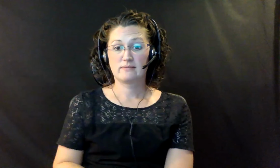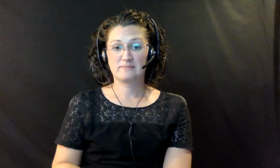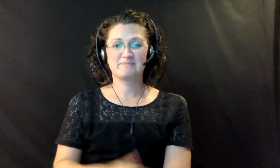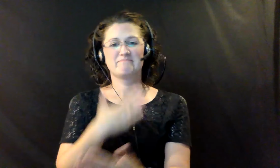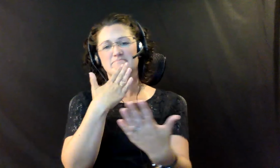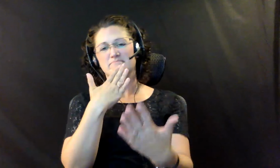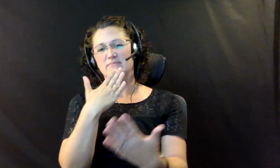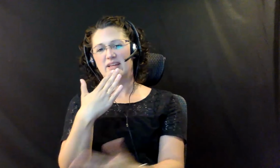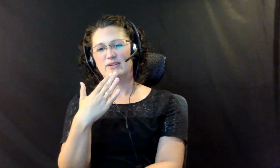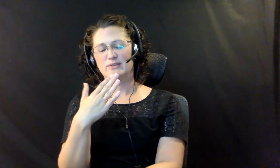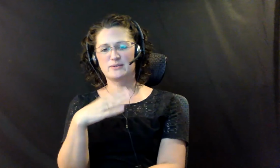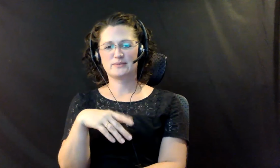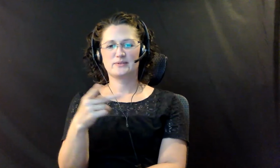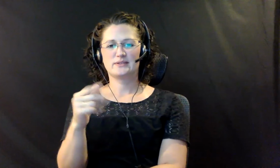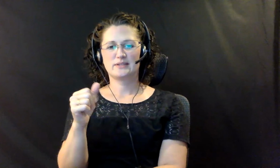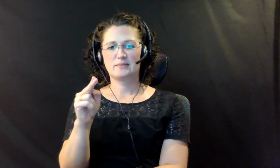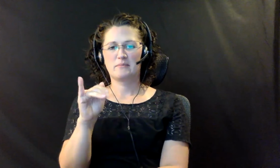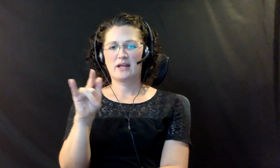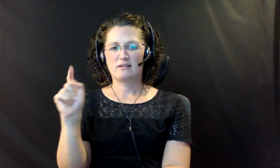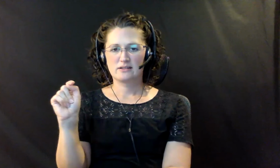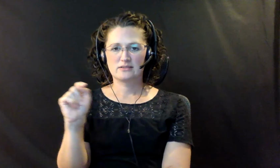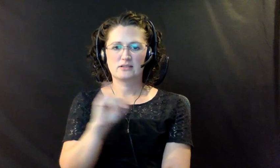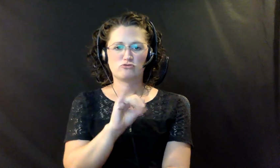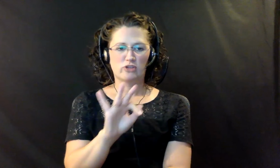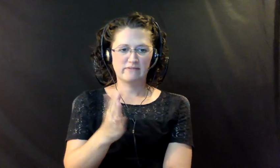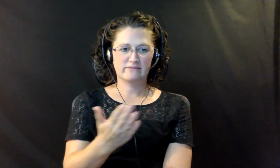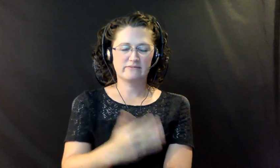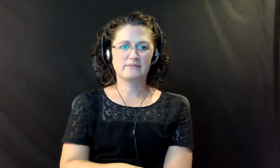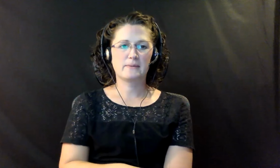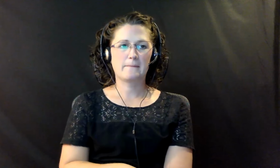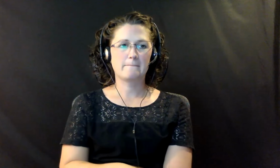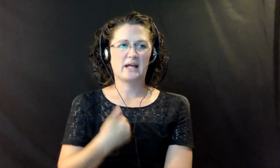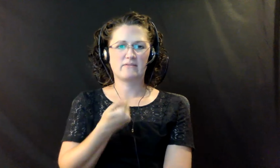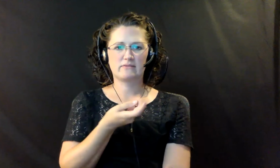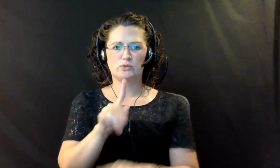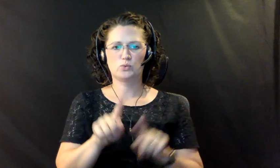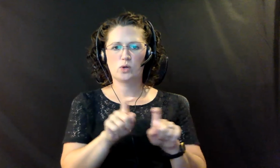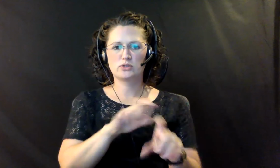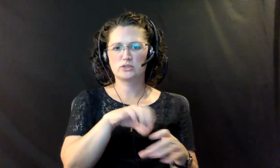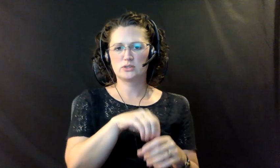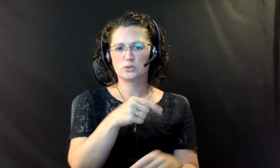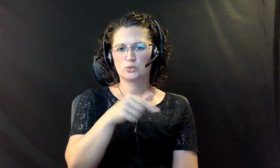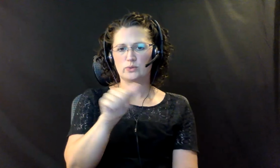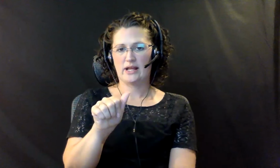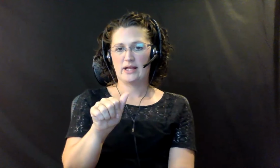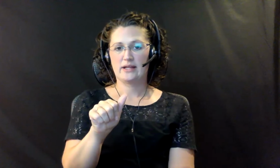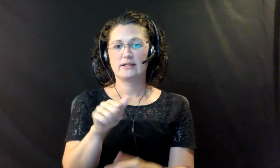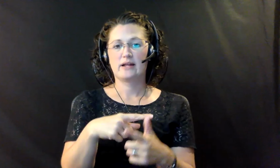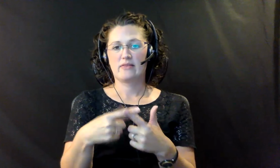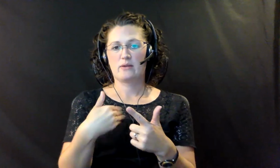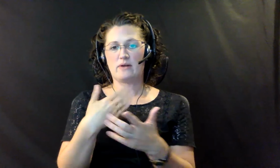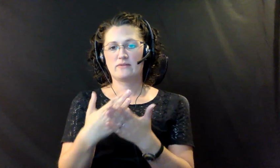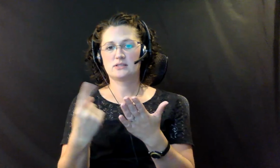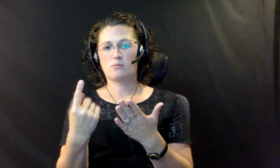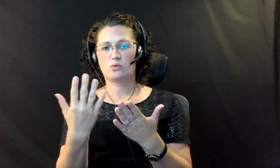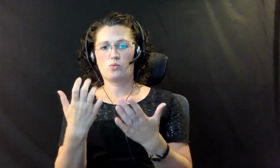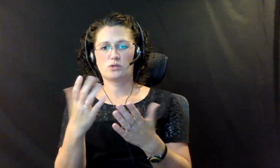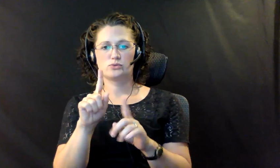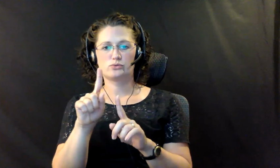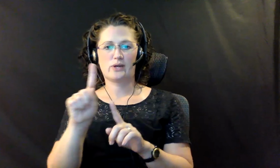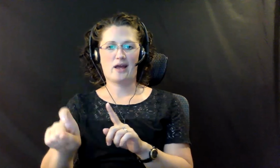and Jeff, for the presentation. We have a few questions in the Q&A, so we'll jump into those. And then we've got someone that wants to ask a